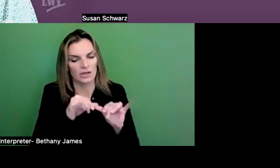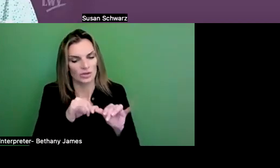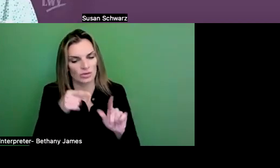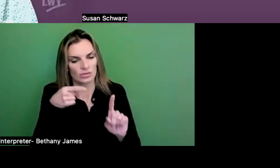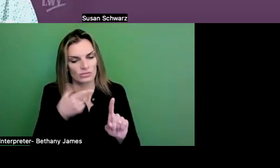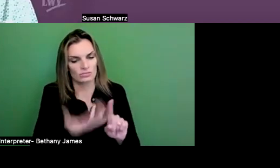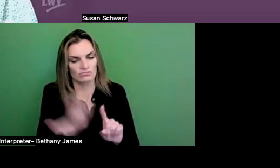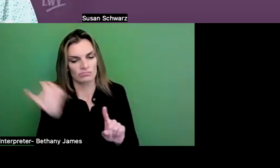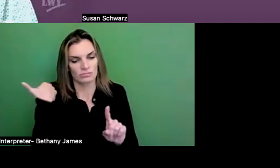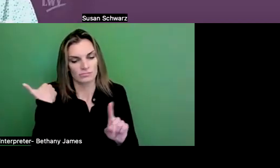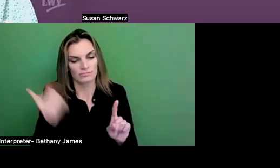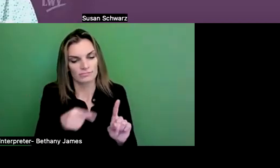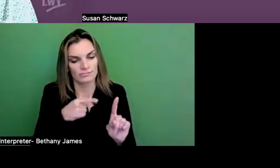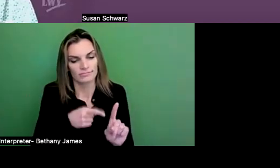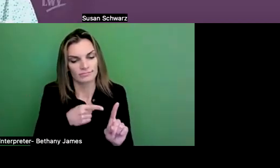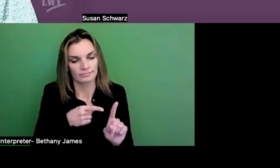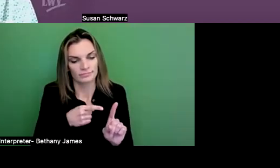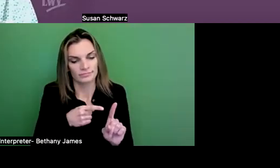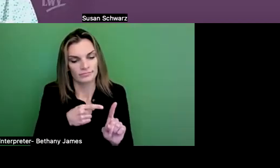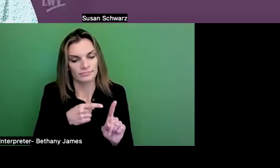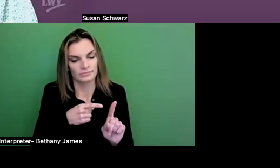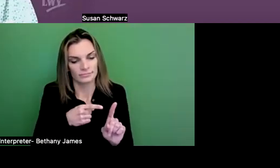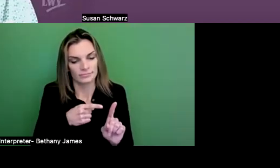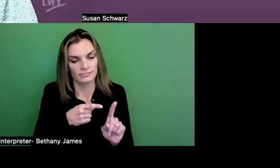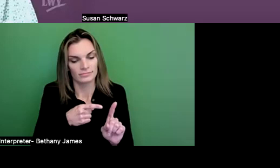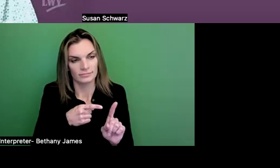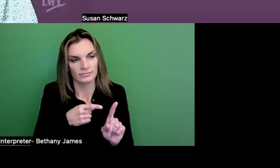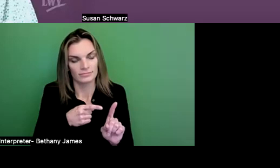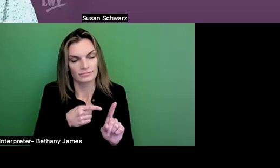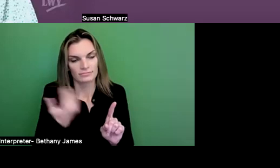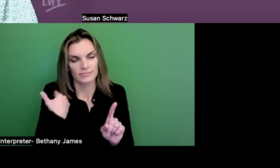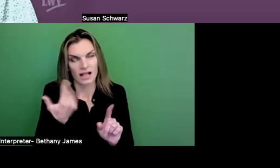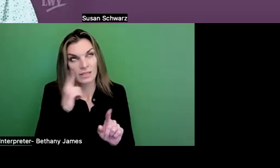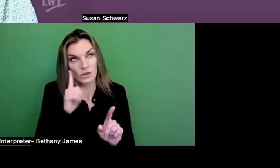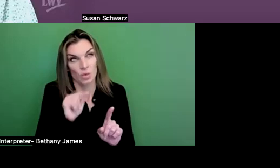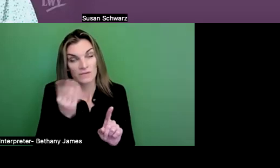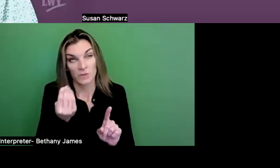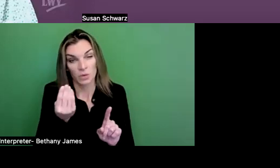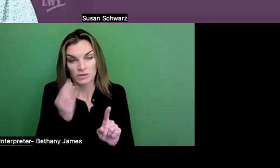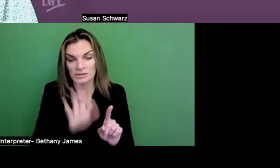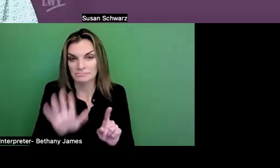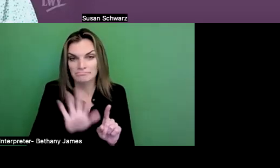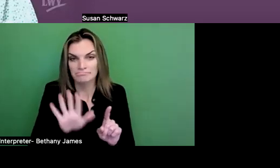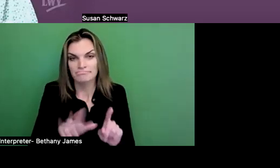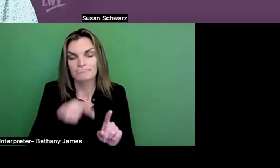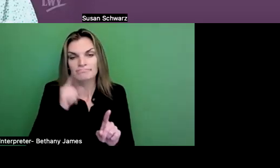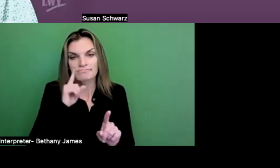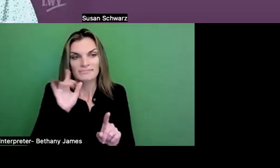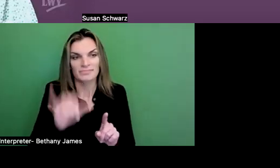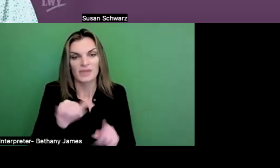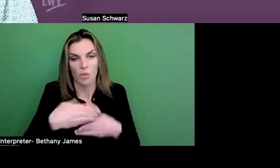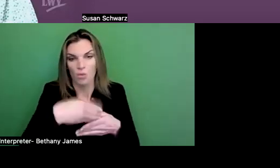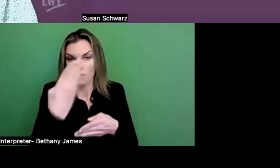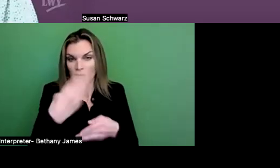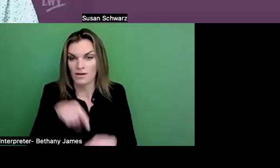14, showed that all of these things existed. I found the failing wall in the